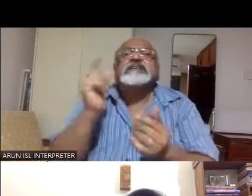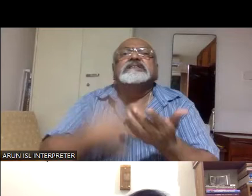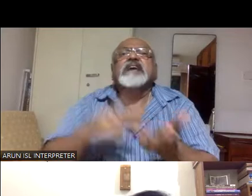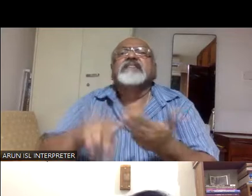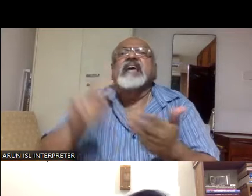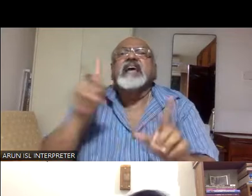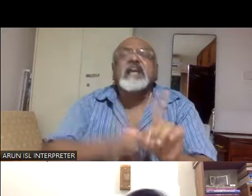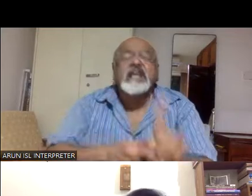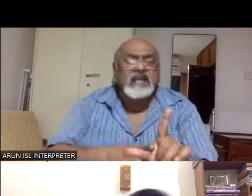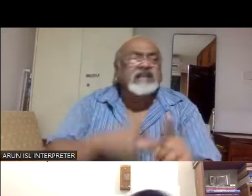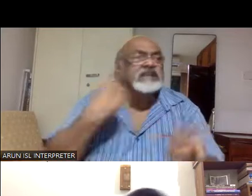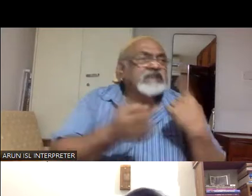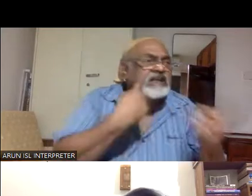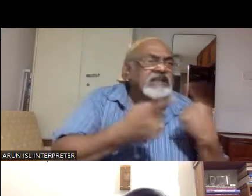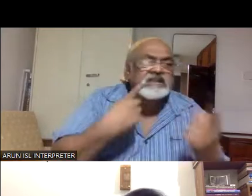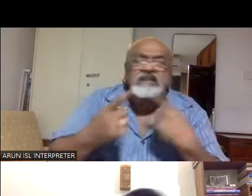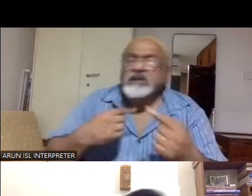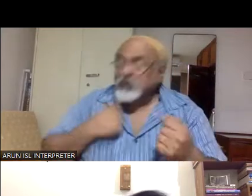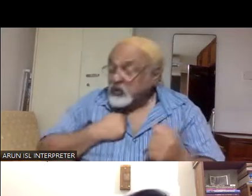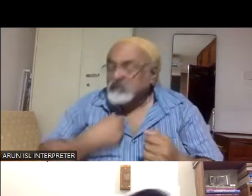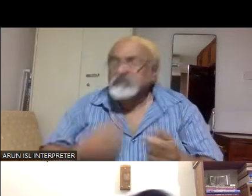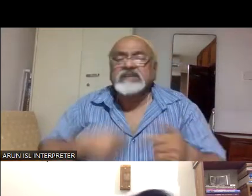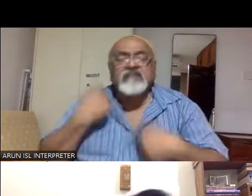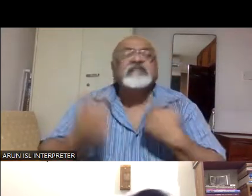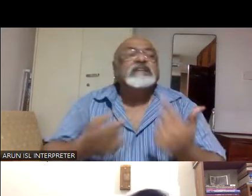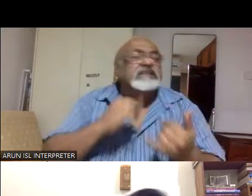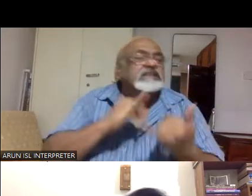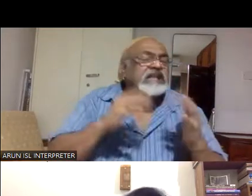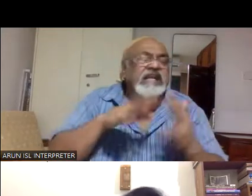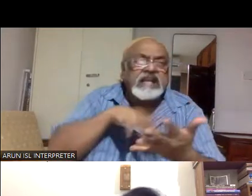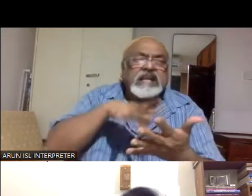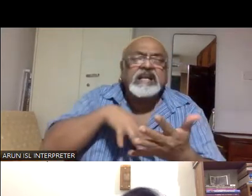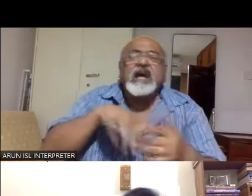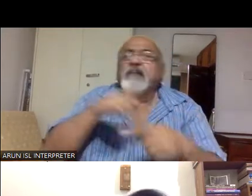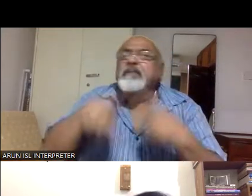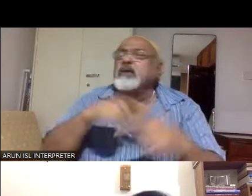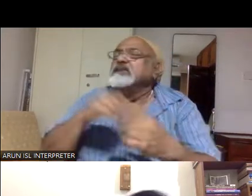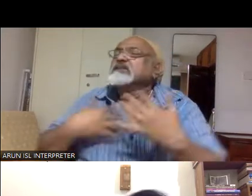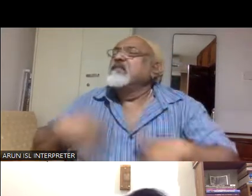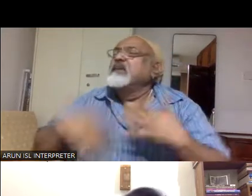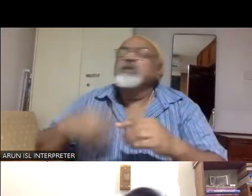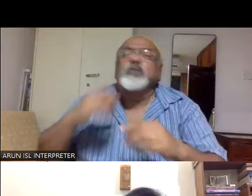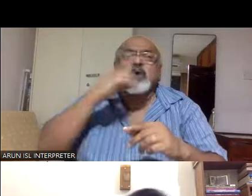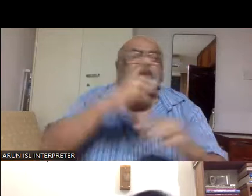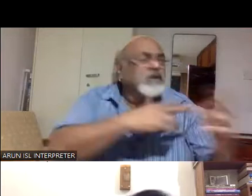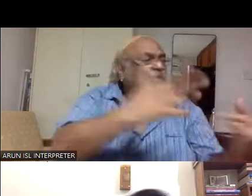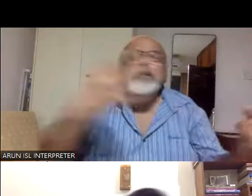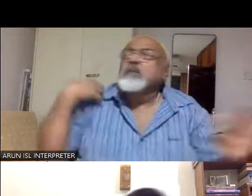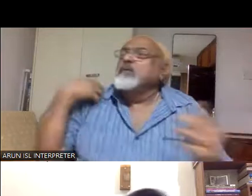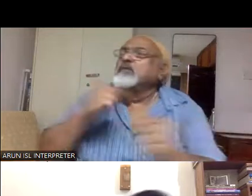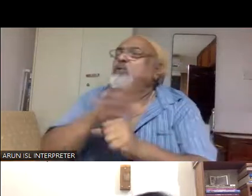organization called Swabhiman. We also did a couple of studies. We were shocked by the amount